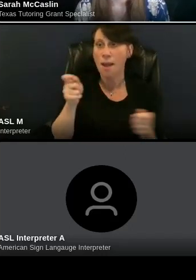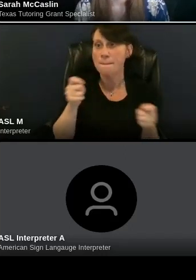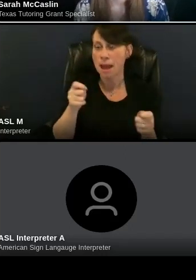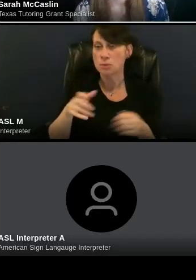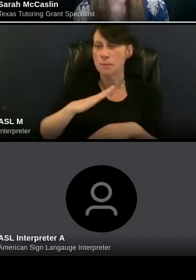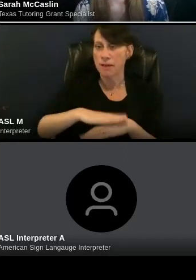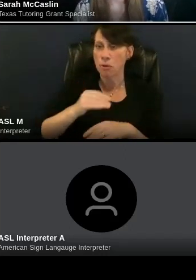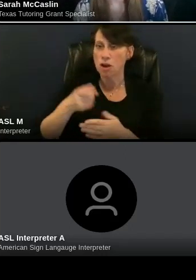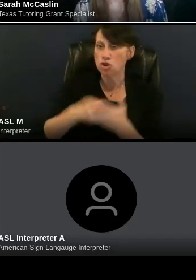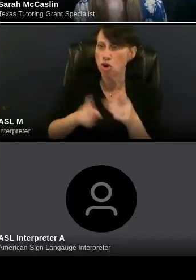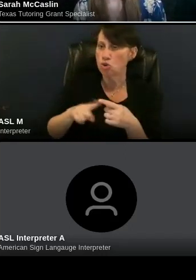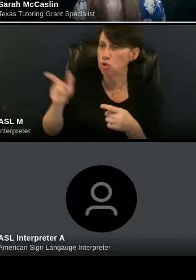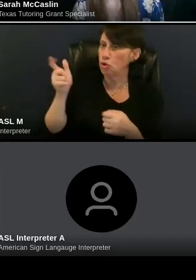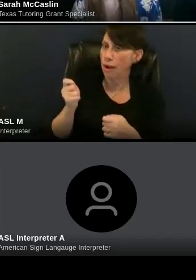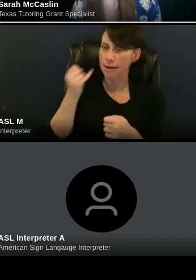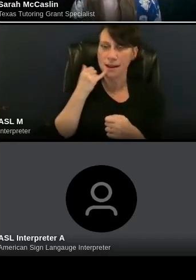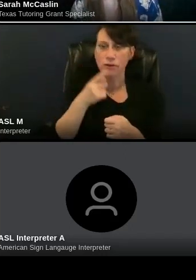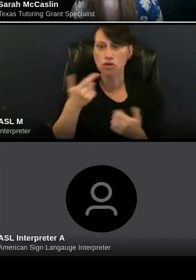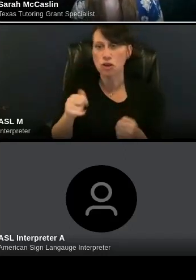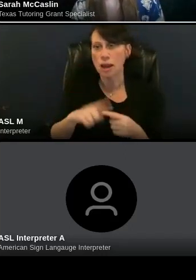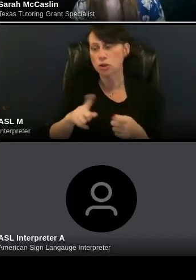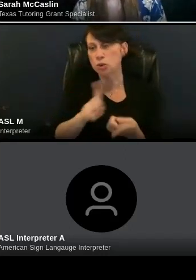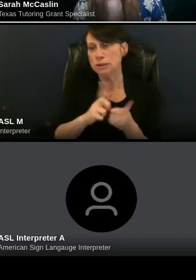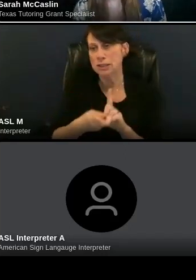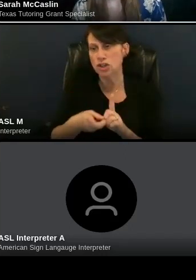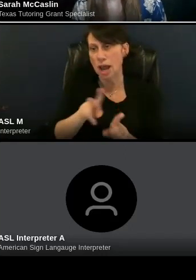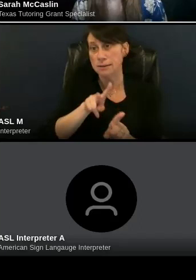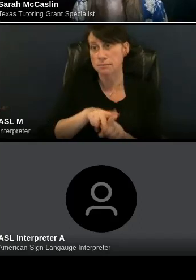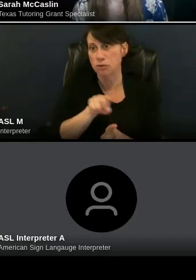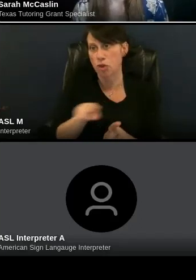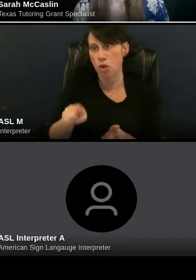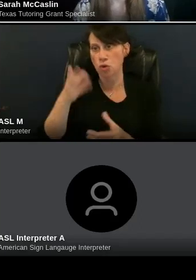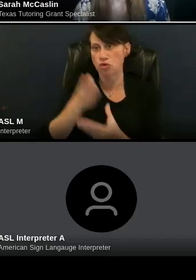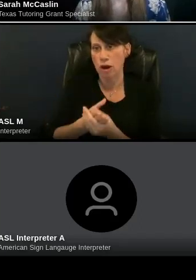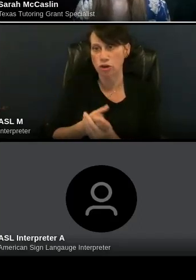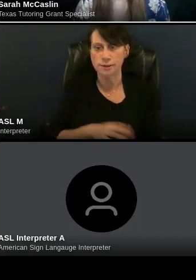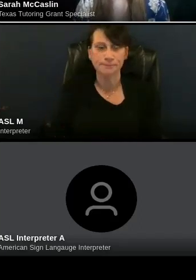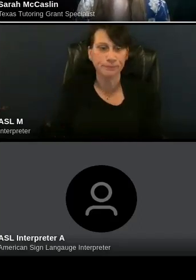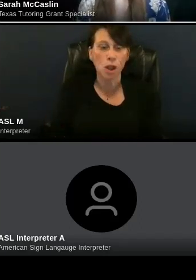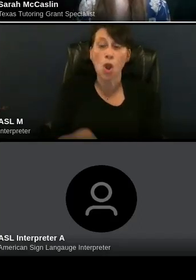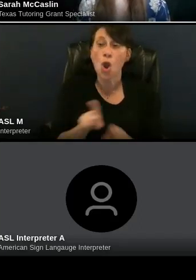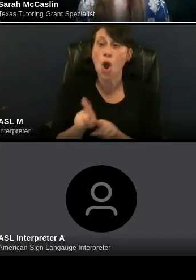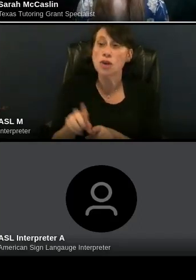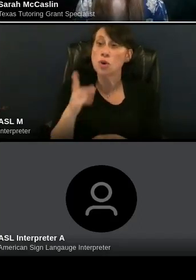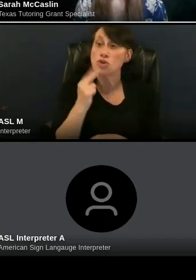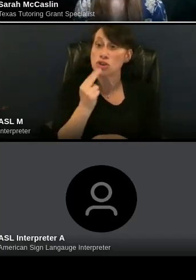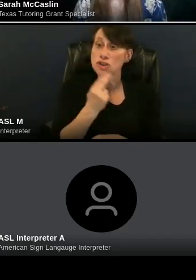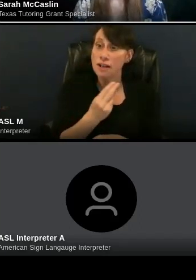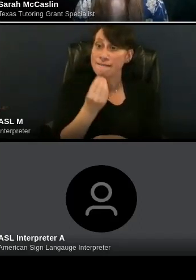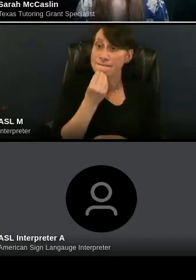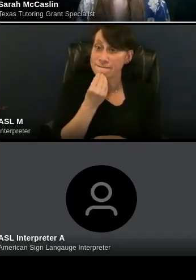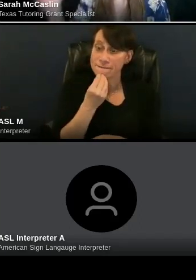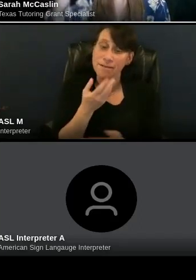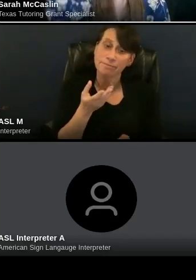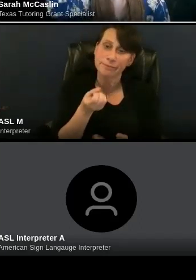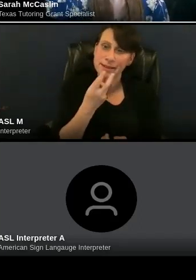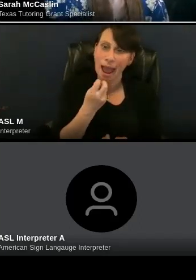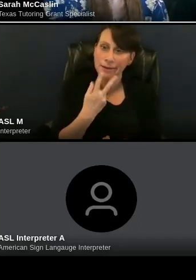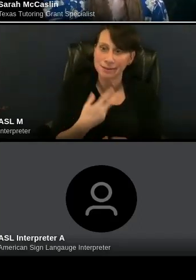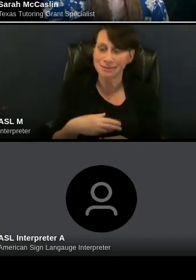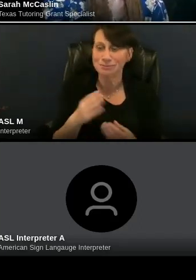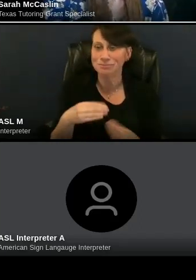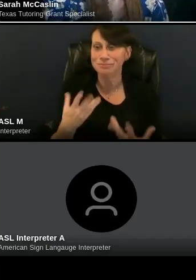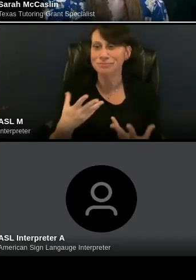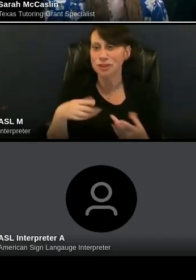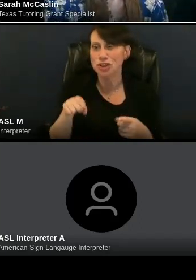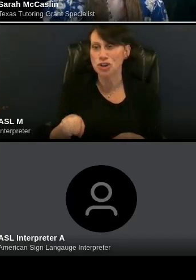to the grant if you're trying to digitize those records. Nutritional snacks provided during extended school